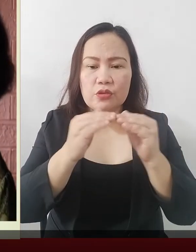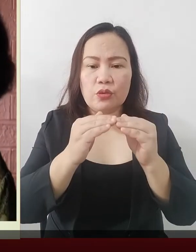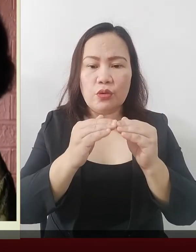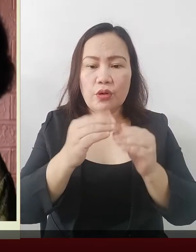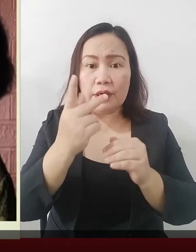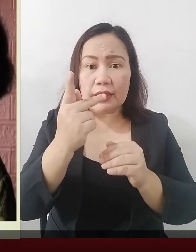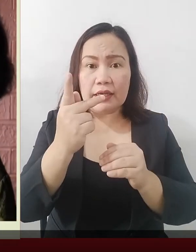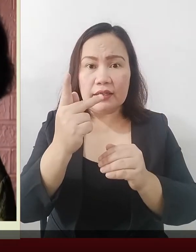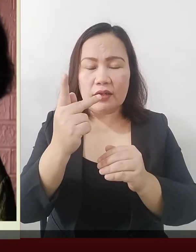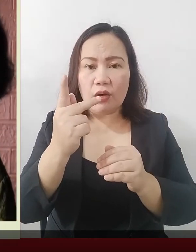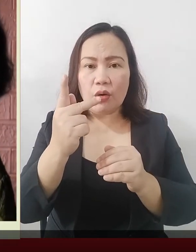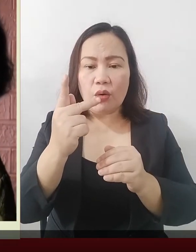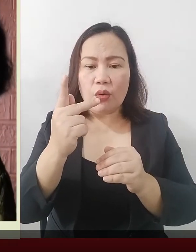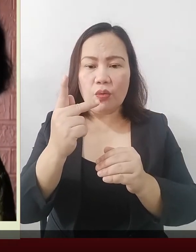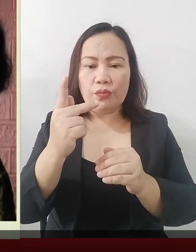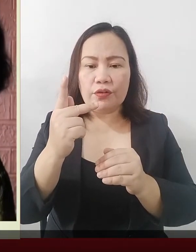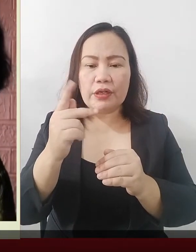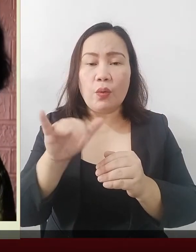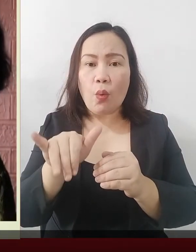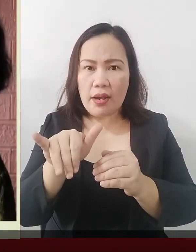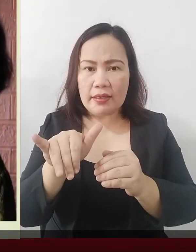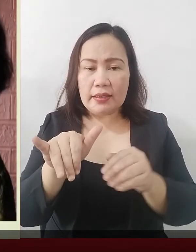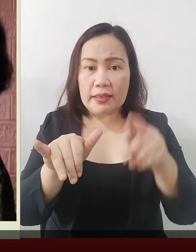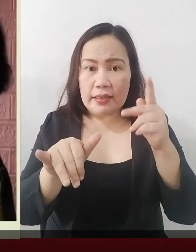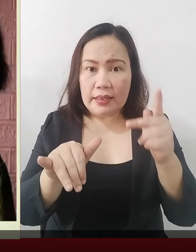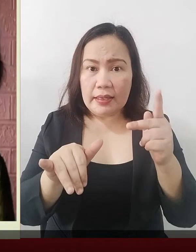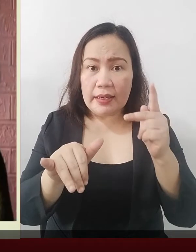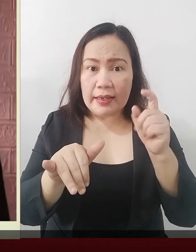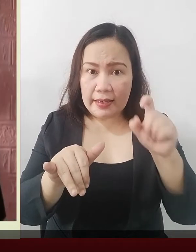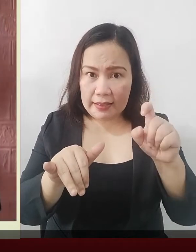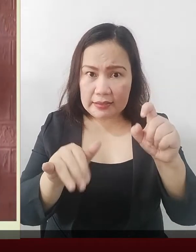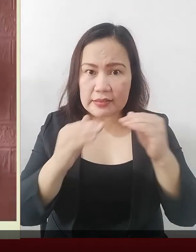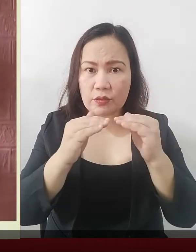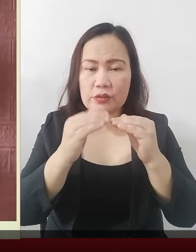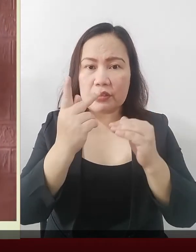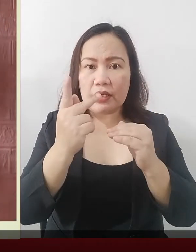is equal to k over y.